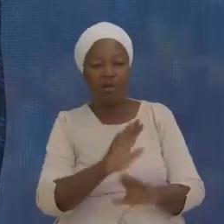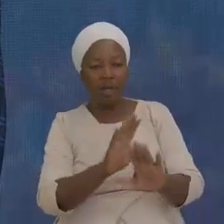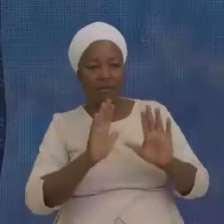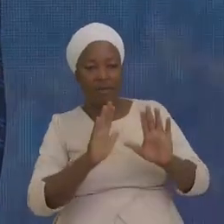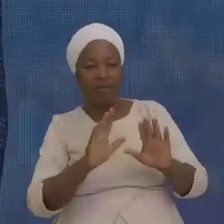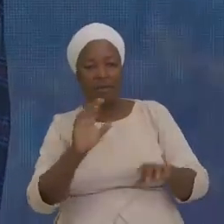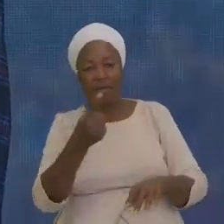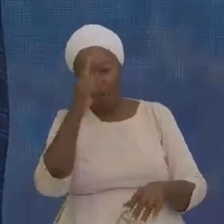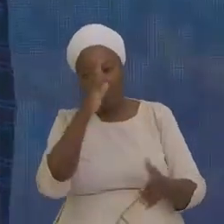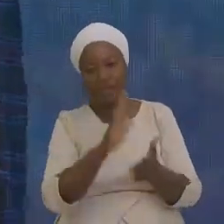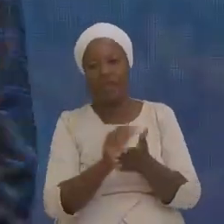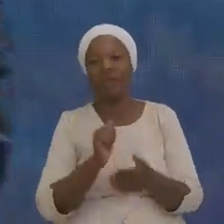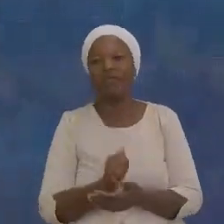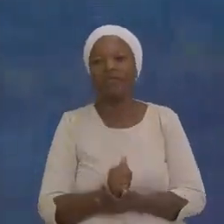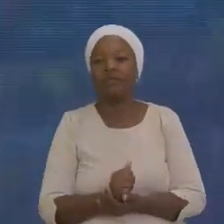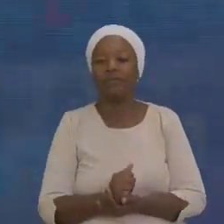believe.